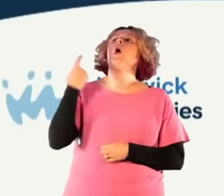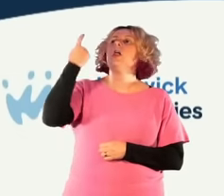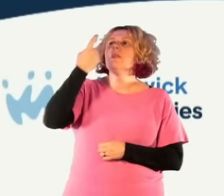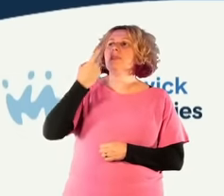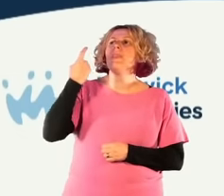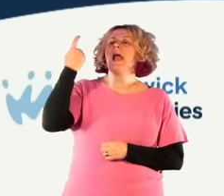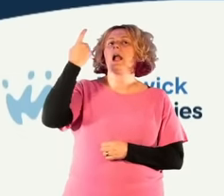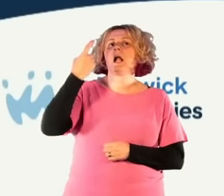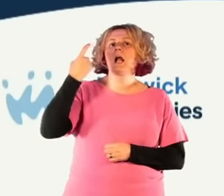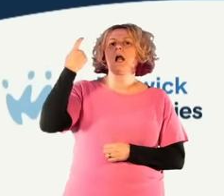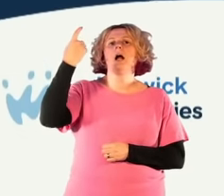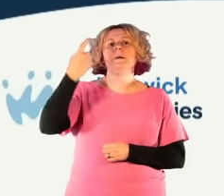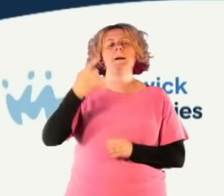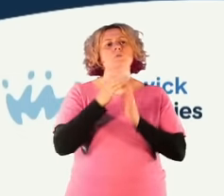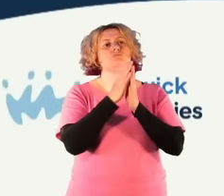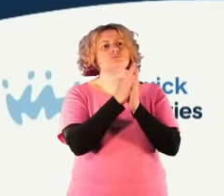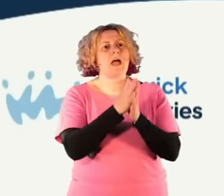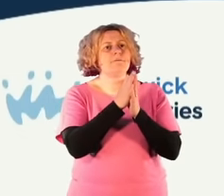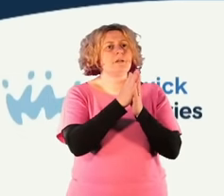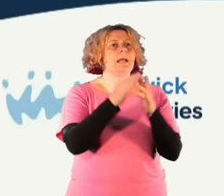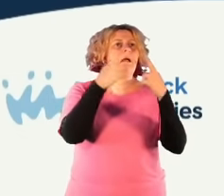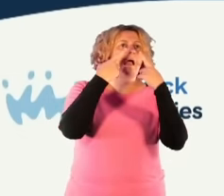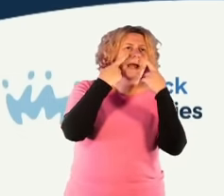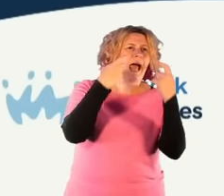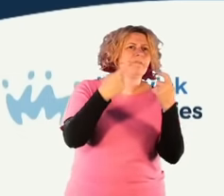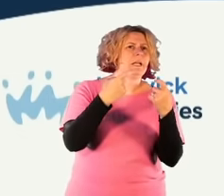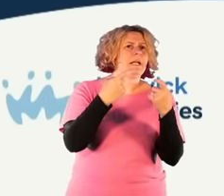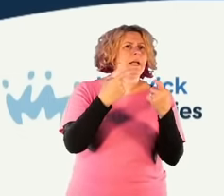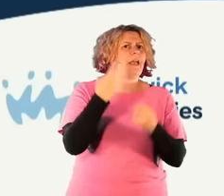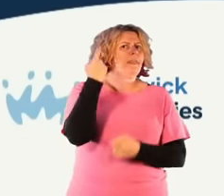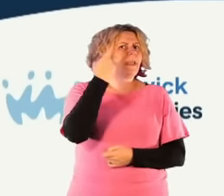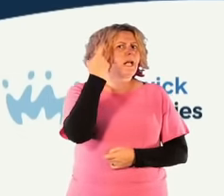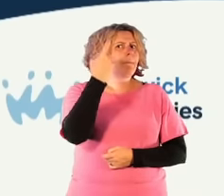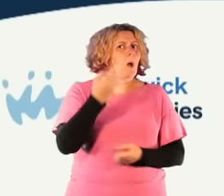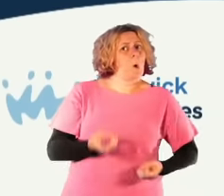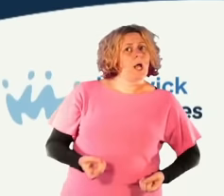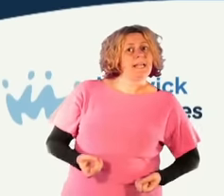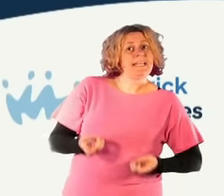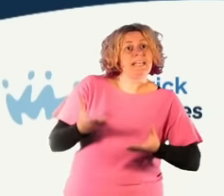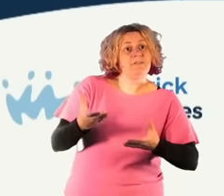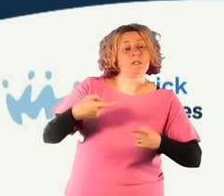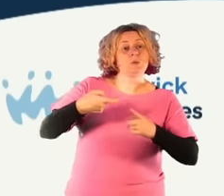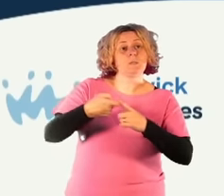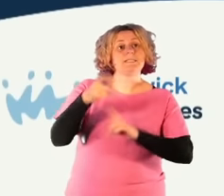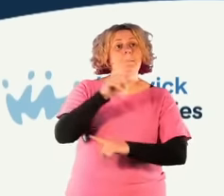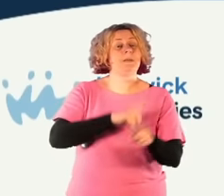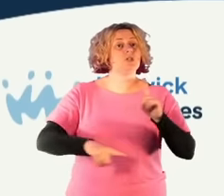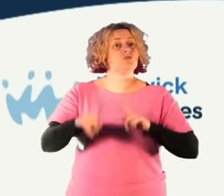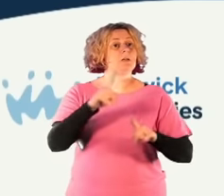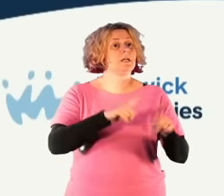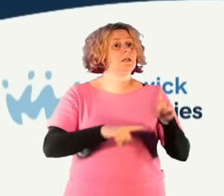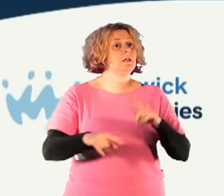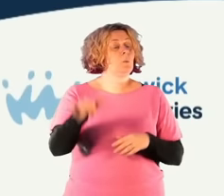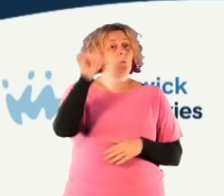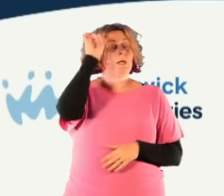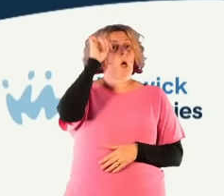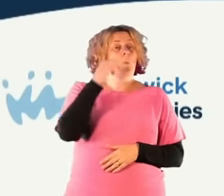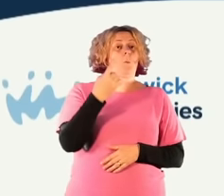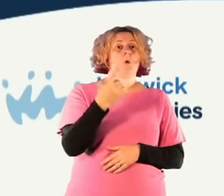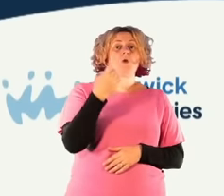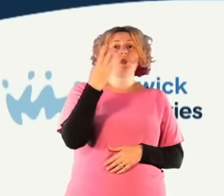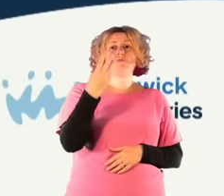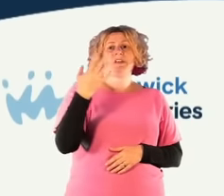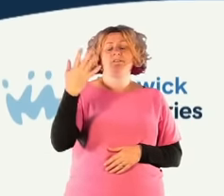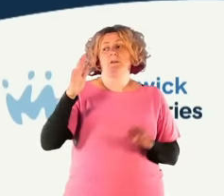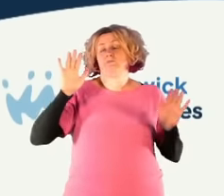prayerfully and carefully consider giving to Keswick Ministries for your time here this week. We know that for some of you, this is too much to consider this